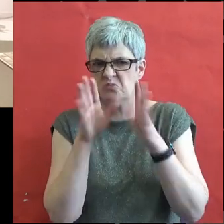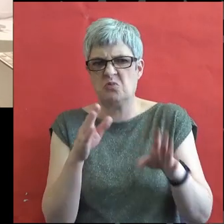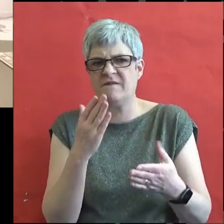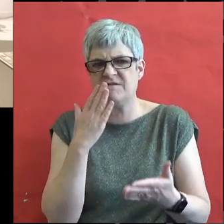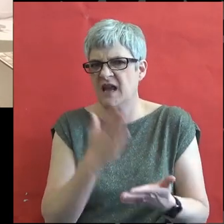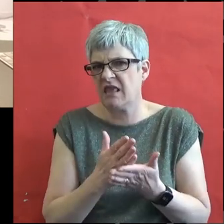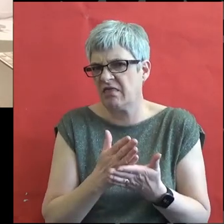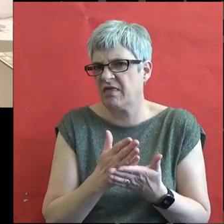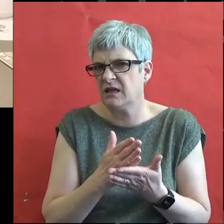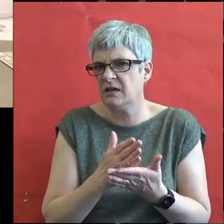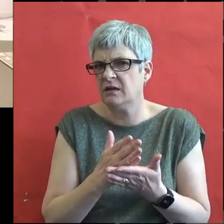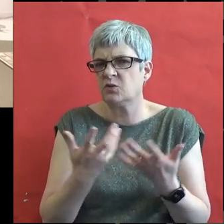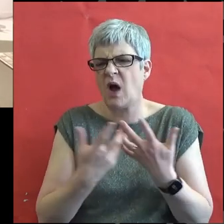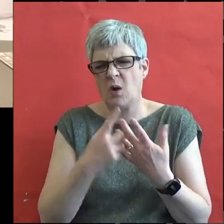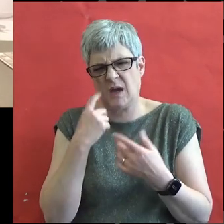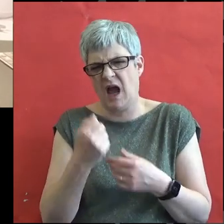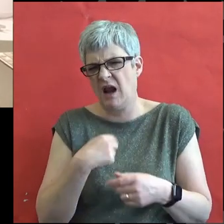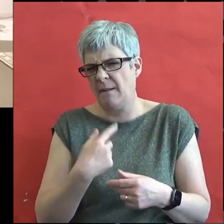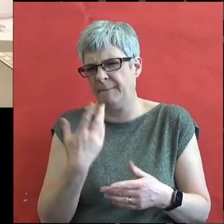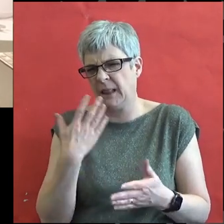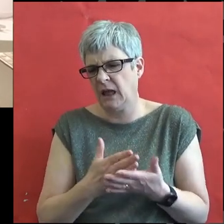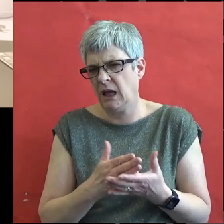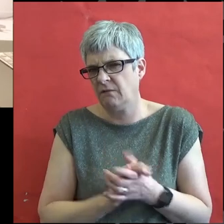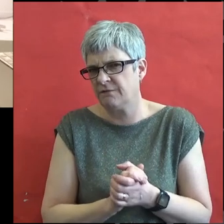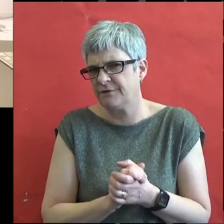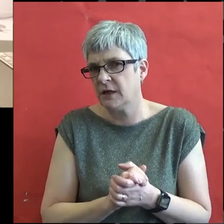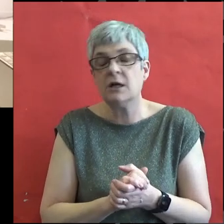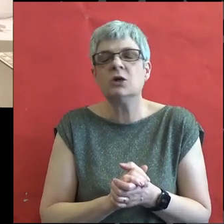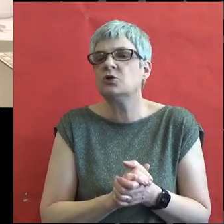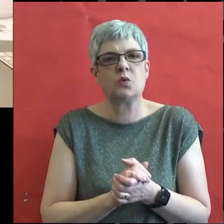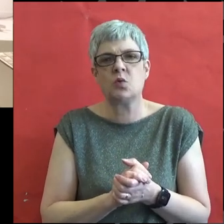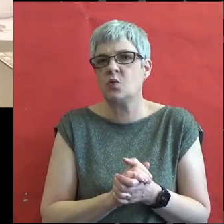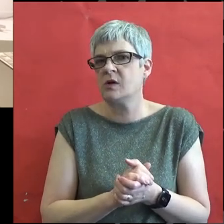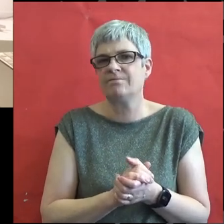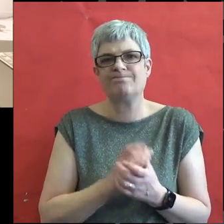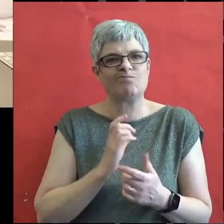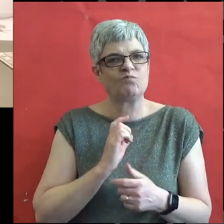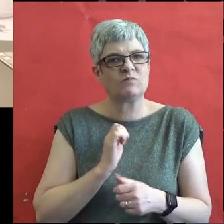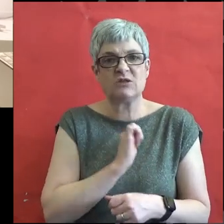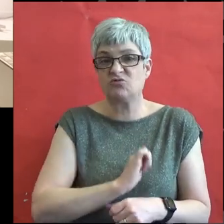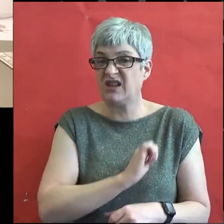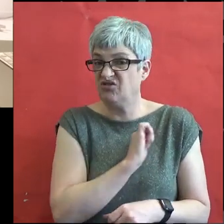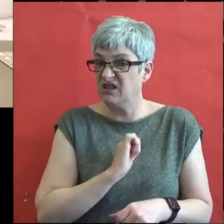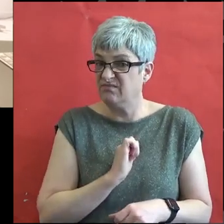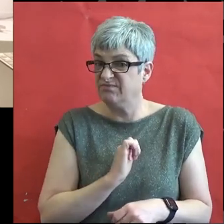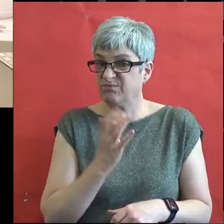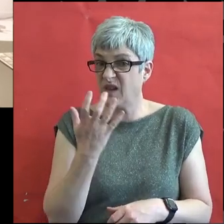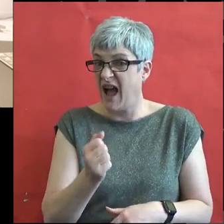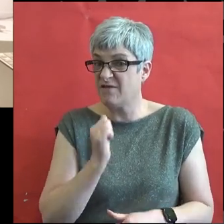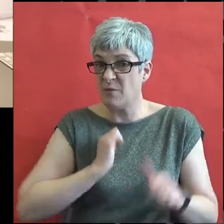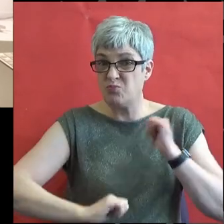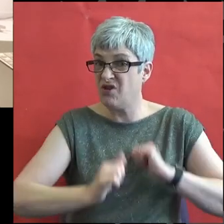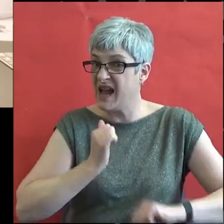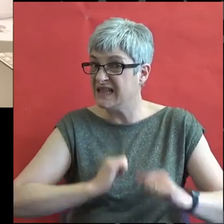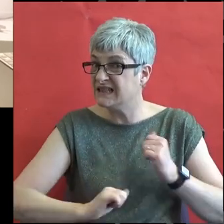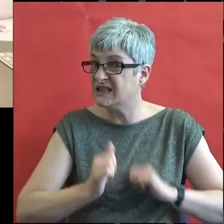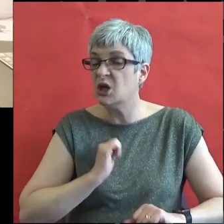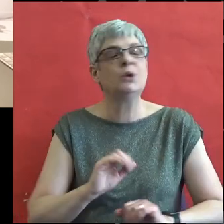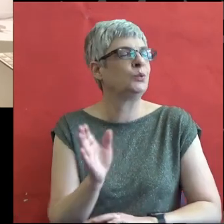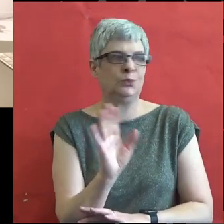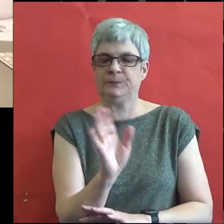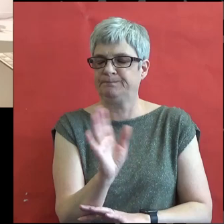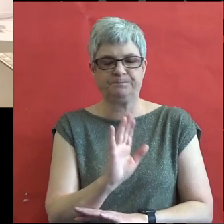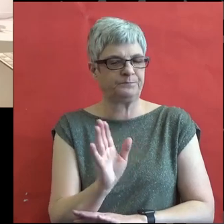it? There's no such thing as a prideful Christian. We have got to